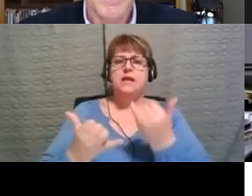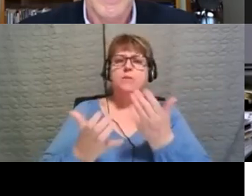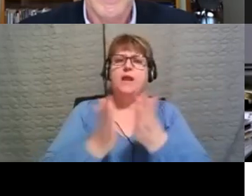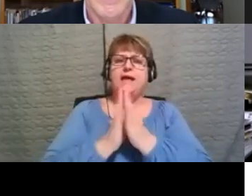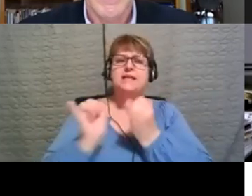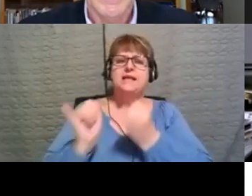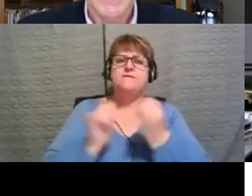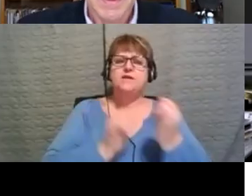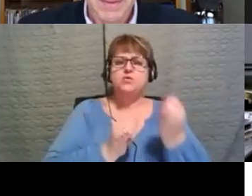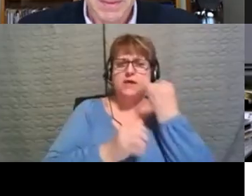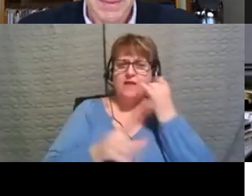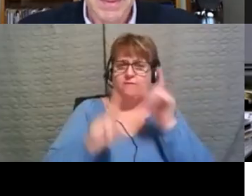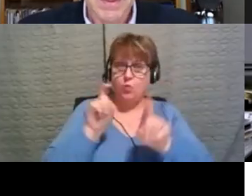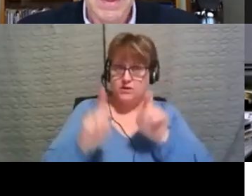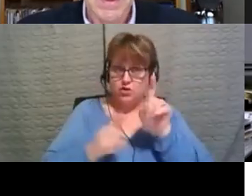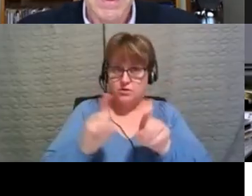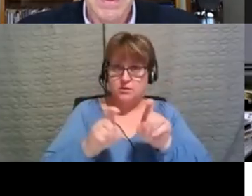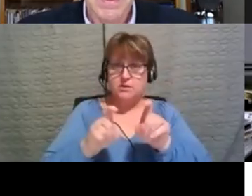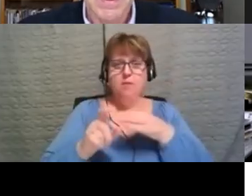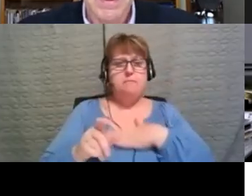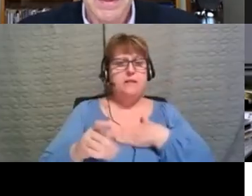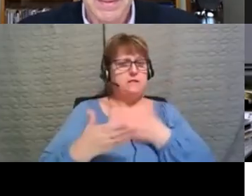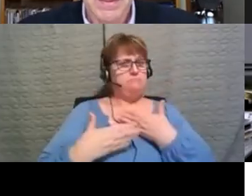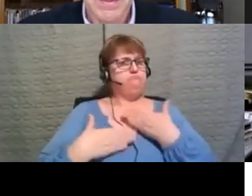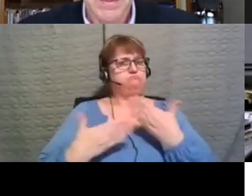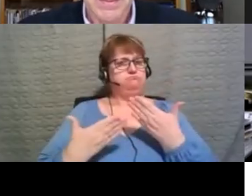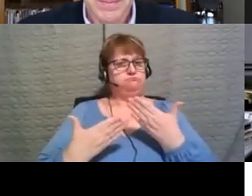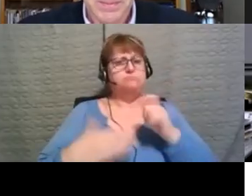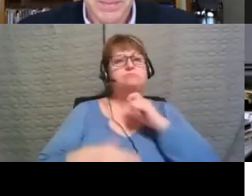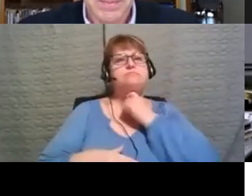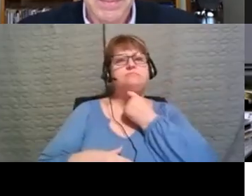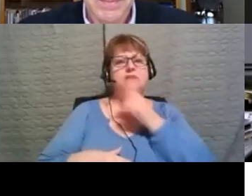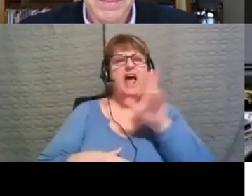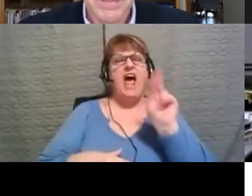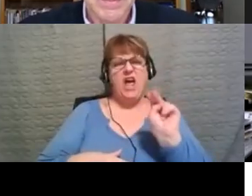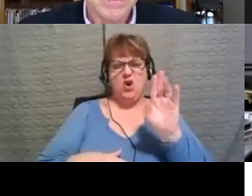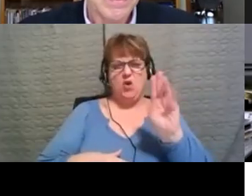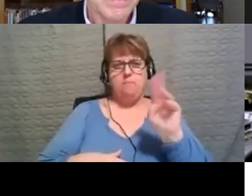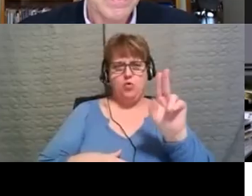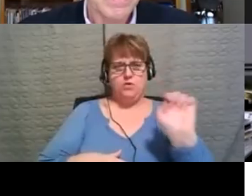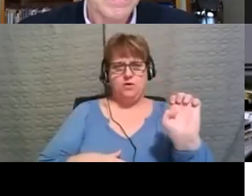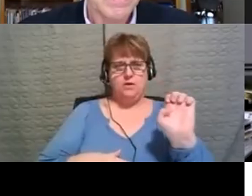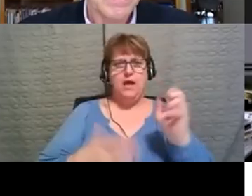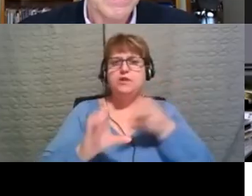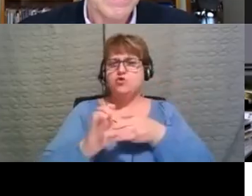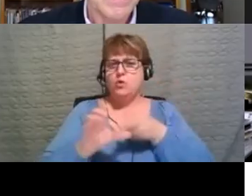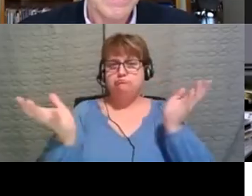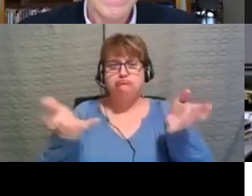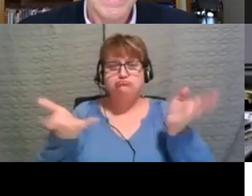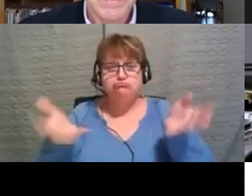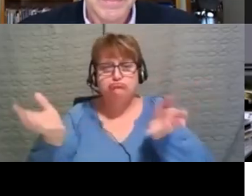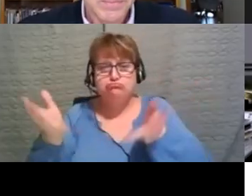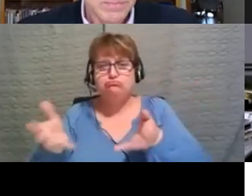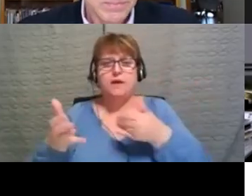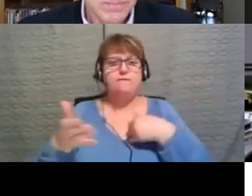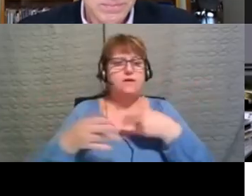if they have questions, please feel free to unmute yourself and just join in. We can now just have a little